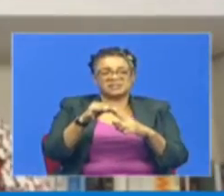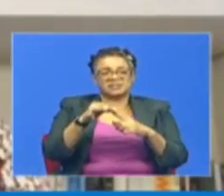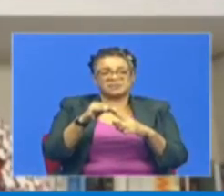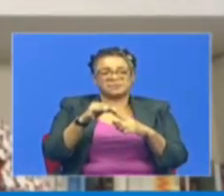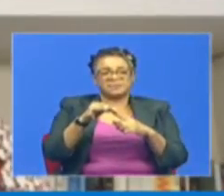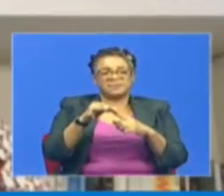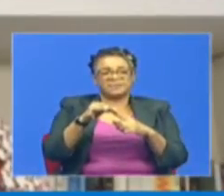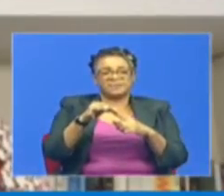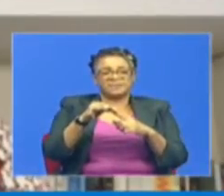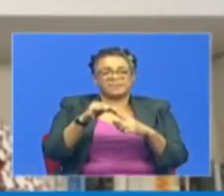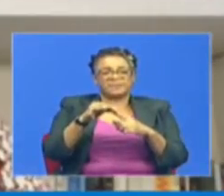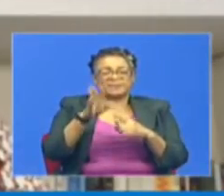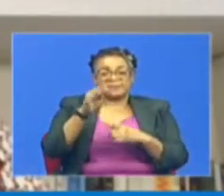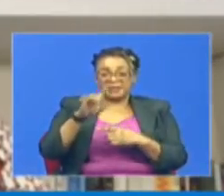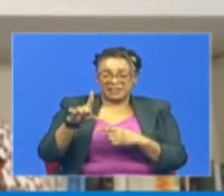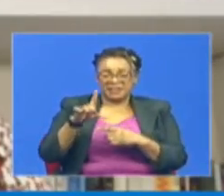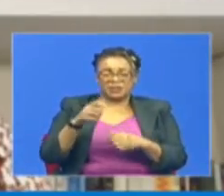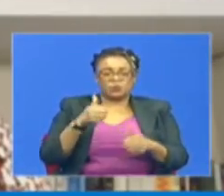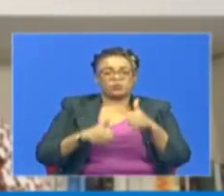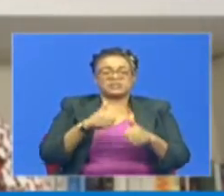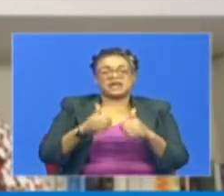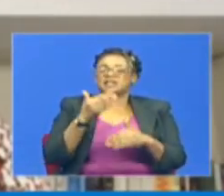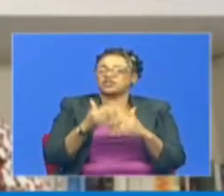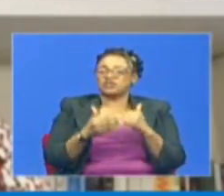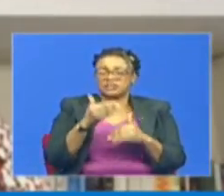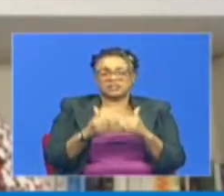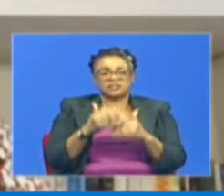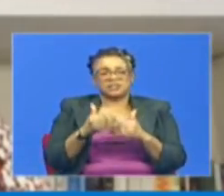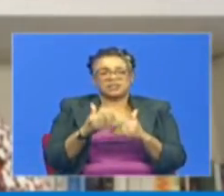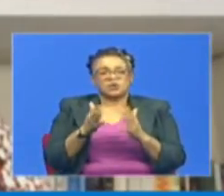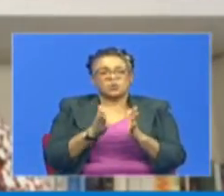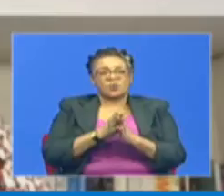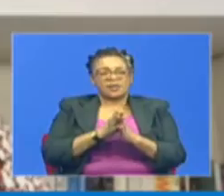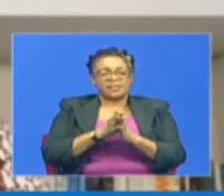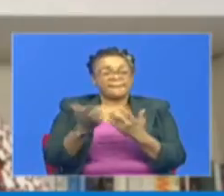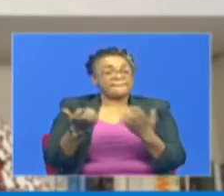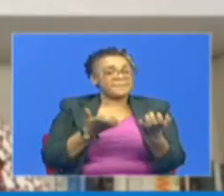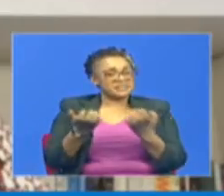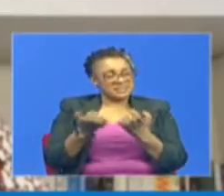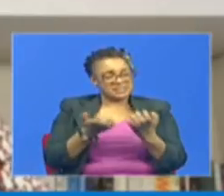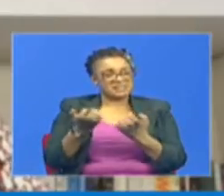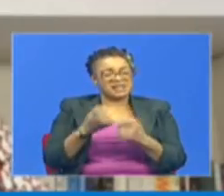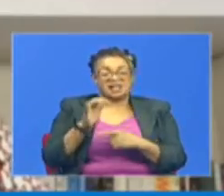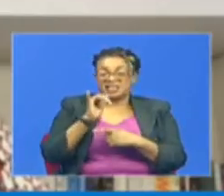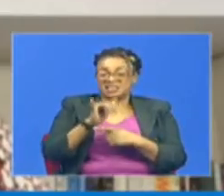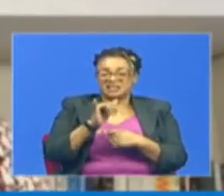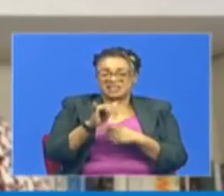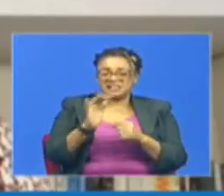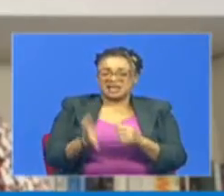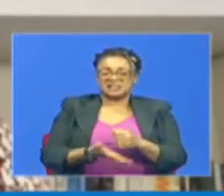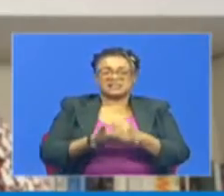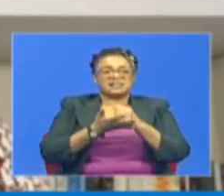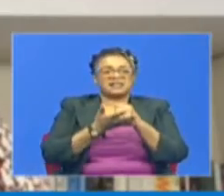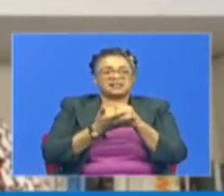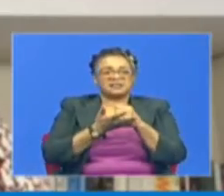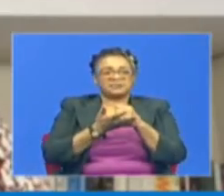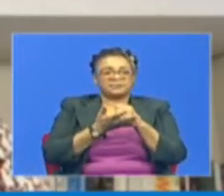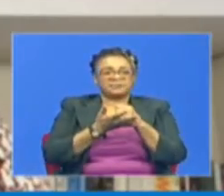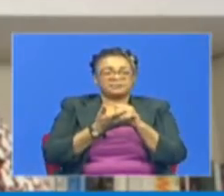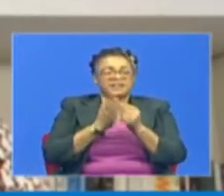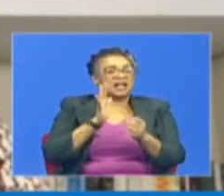which are mostly associated with small businesses, and that has assisted quite a